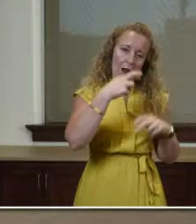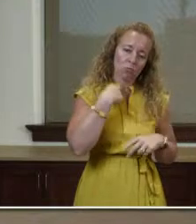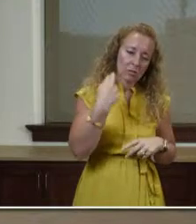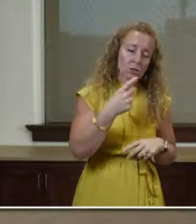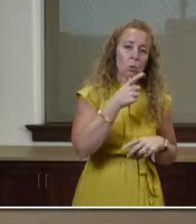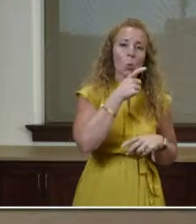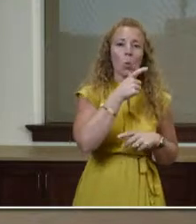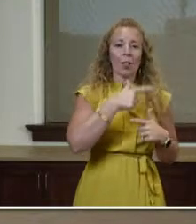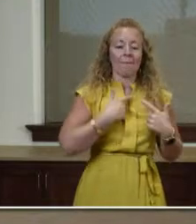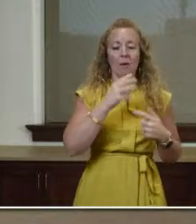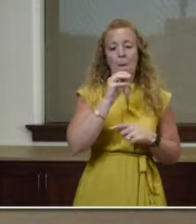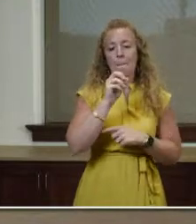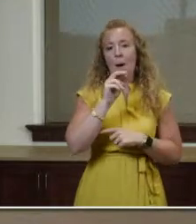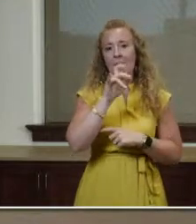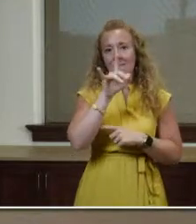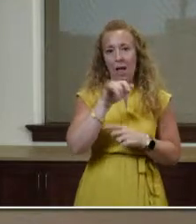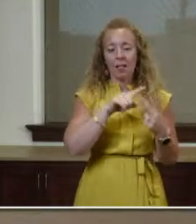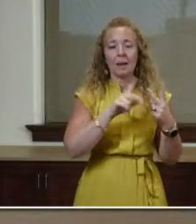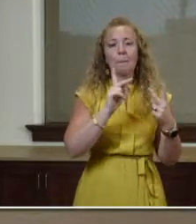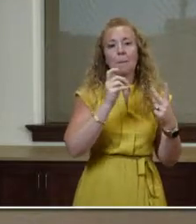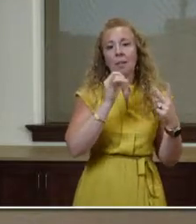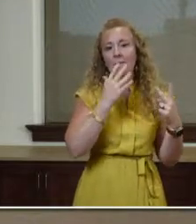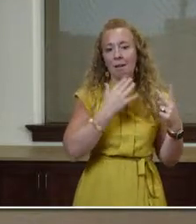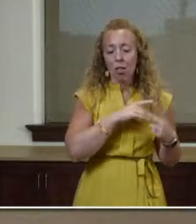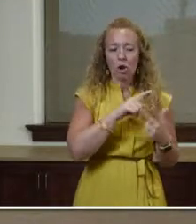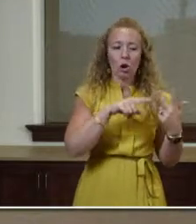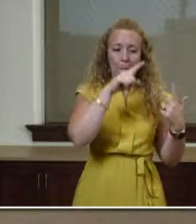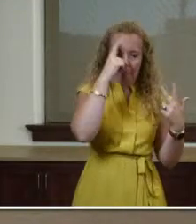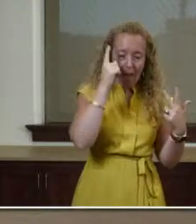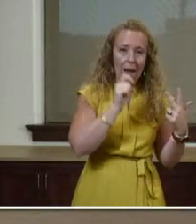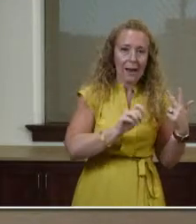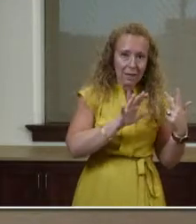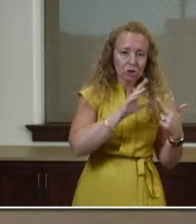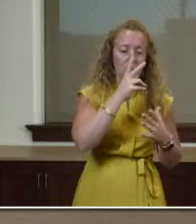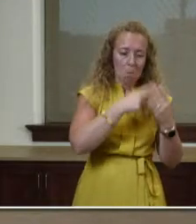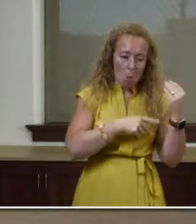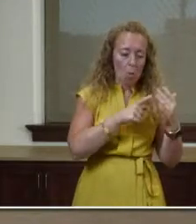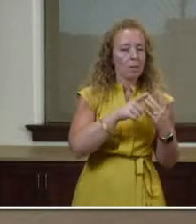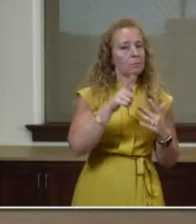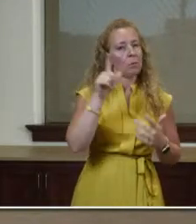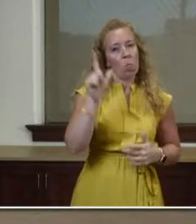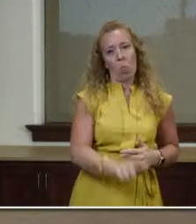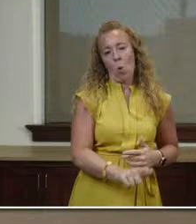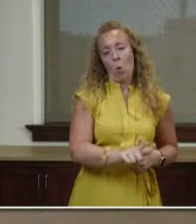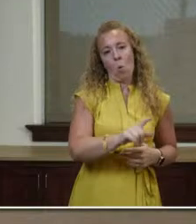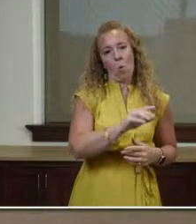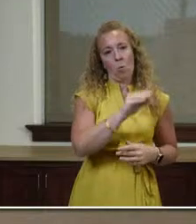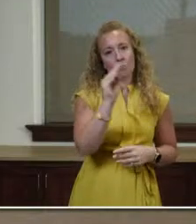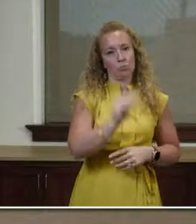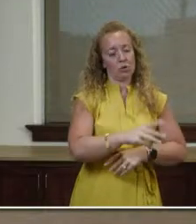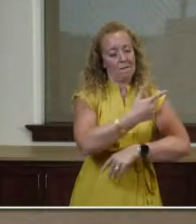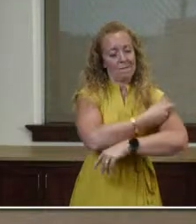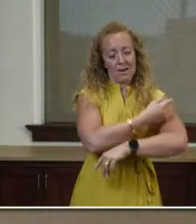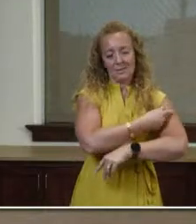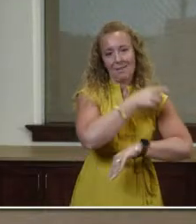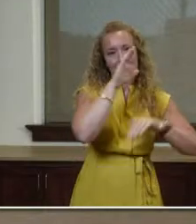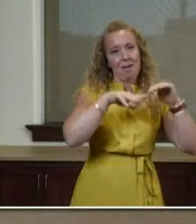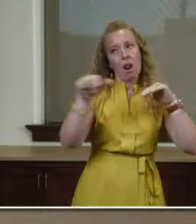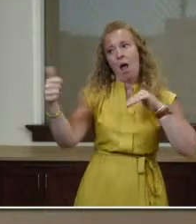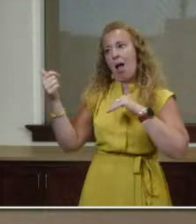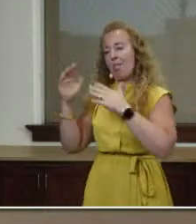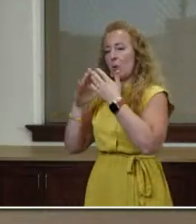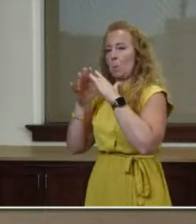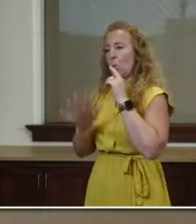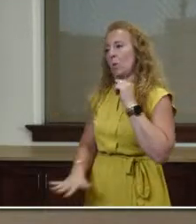in the Mon Valley, people of color, especially Black and Asian residents, have lower vaccination rates than other communities in Allegheny